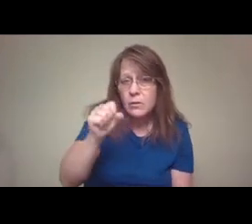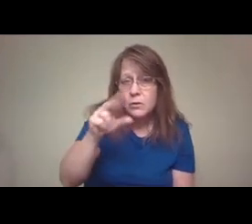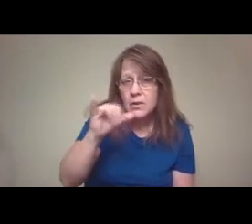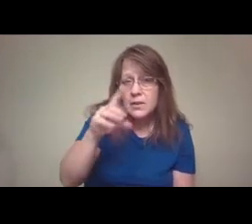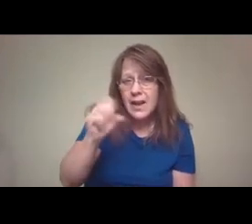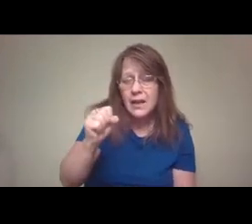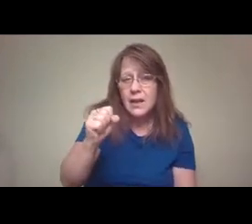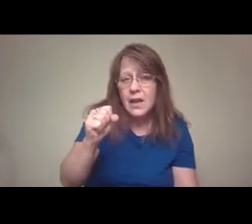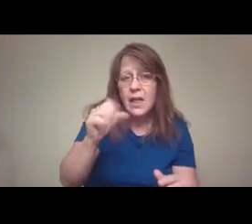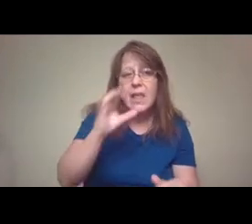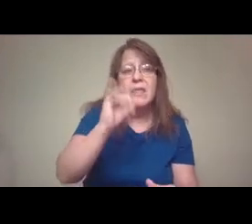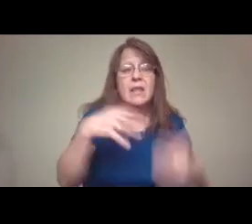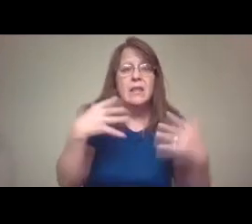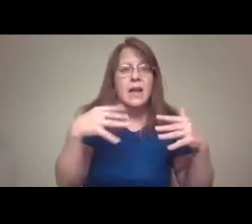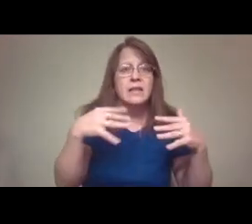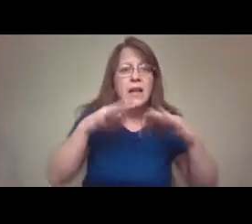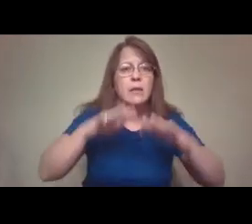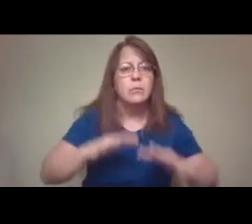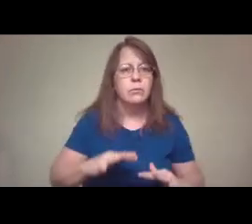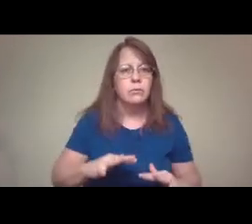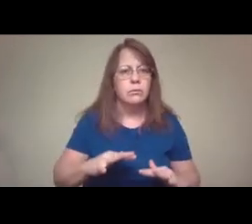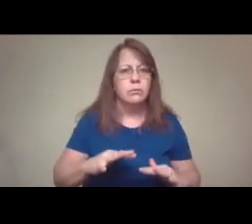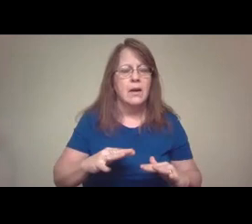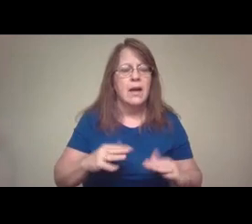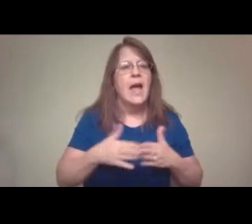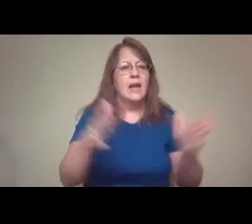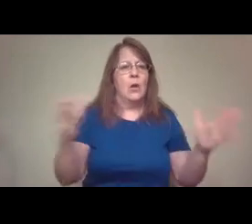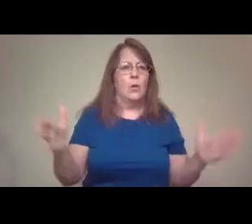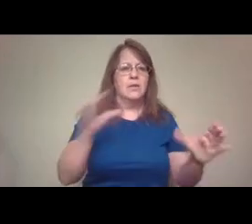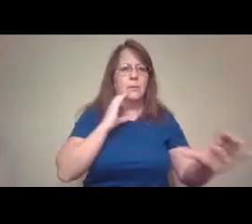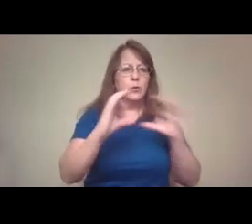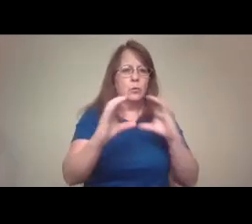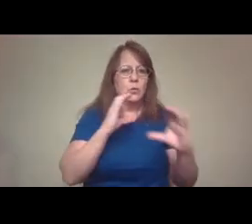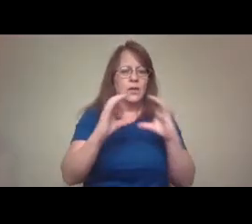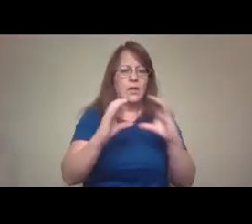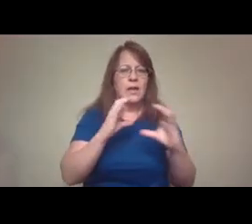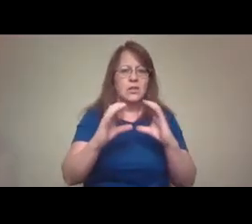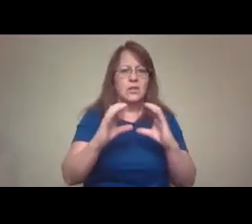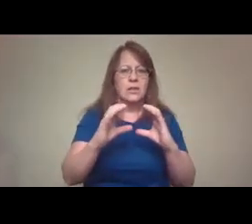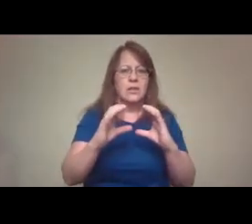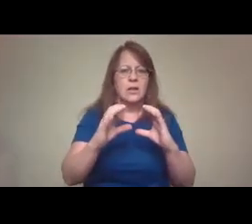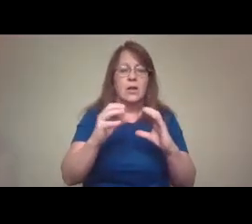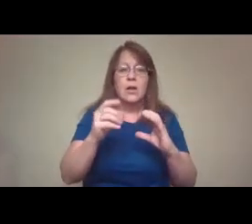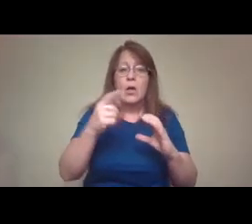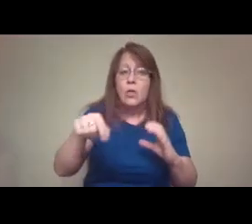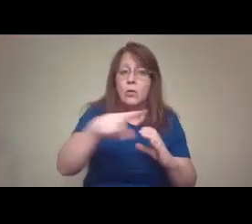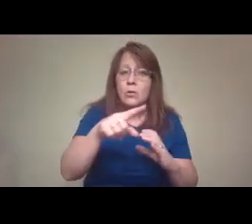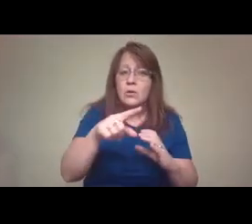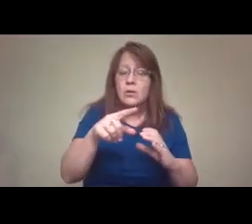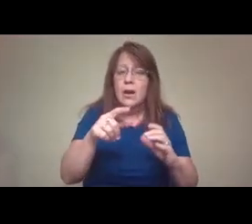decreases anxiety and opens up that line of communication. Those who are at the greatest risk for suicide often